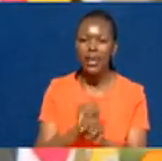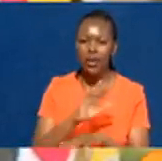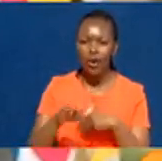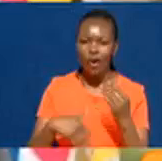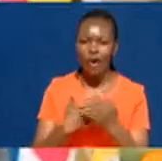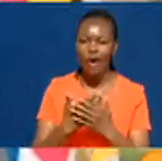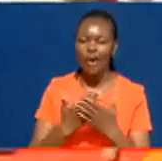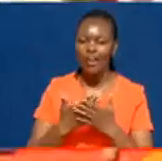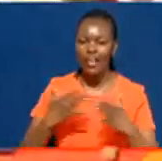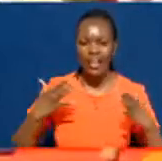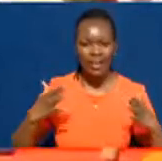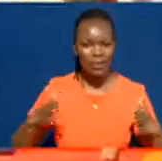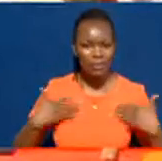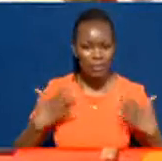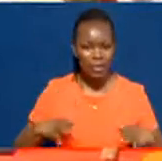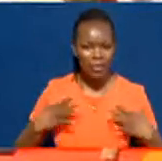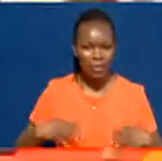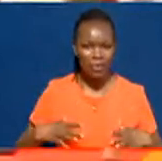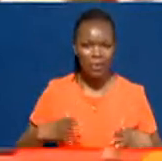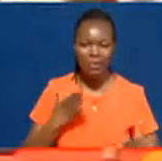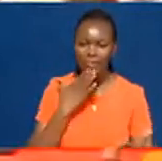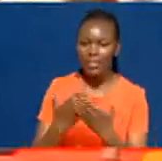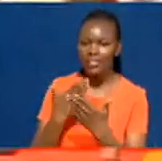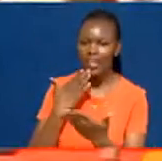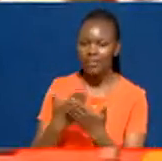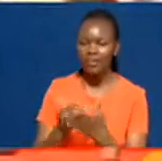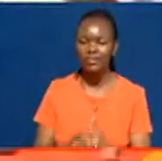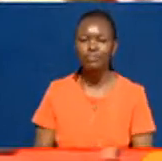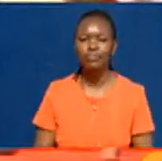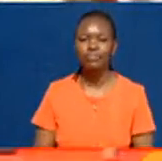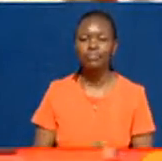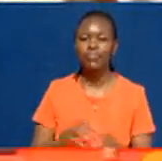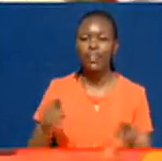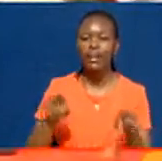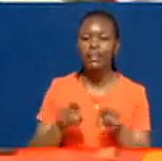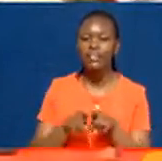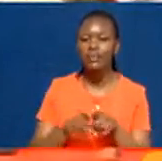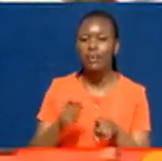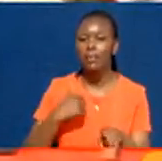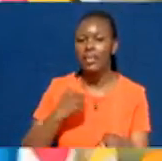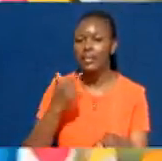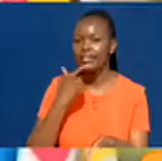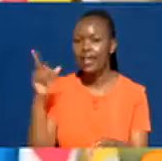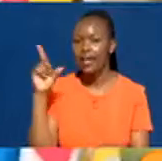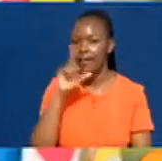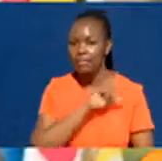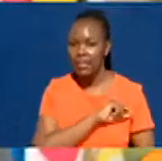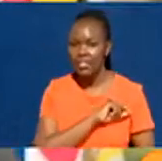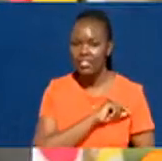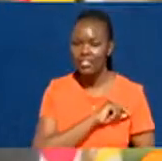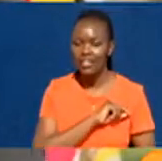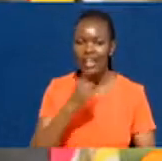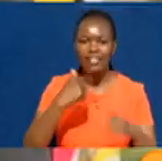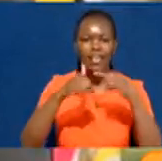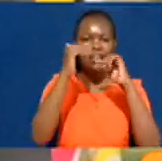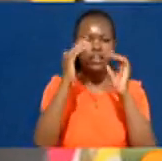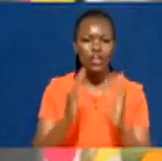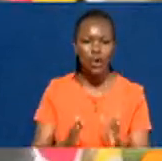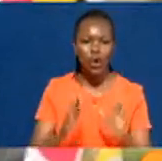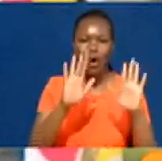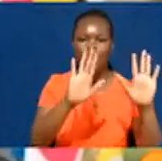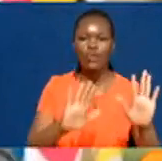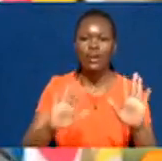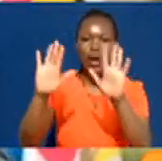with thanksgiving. As I said earlier, the hero of our campaign is